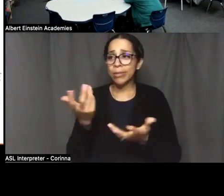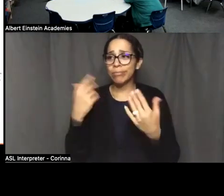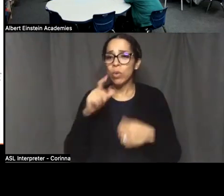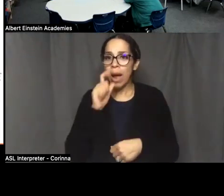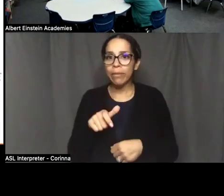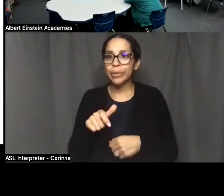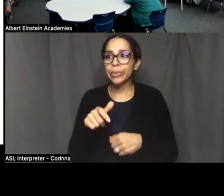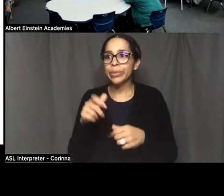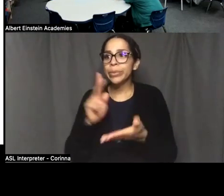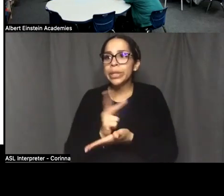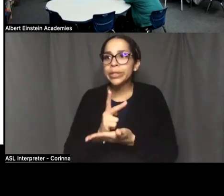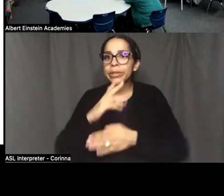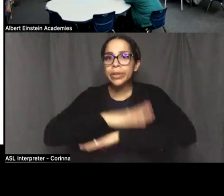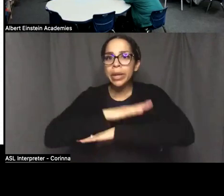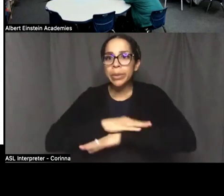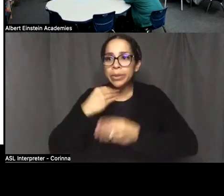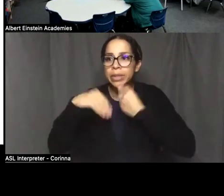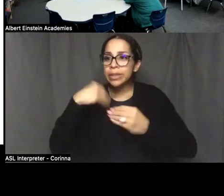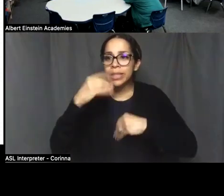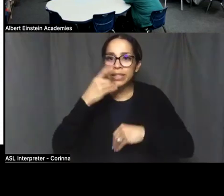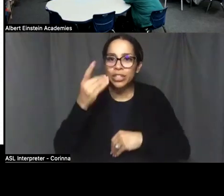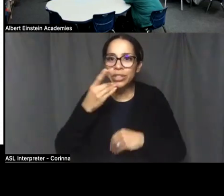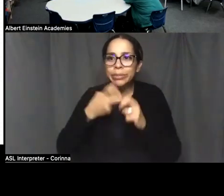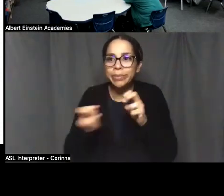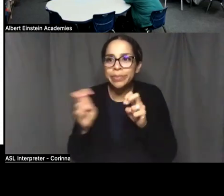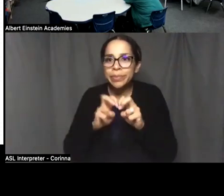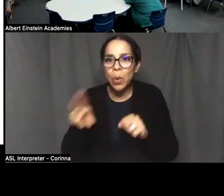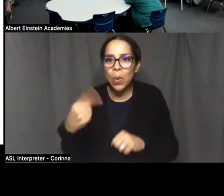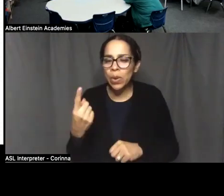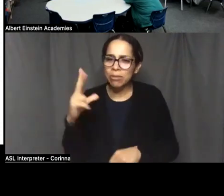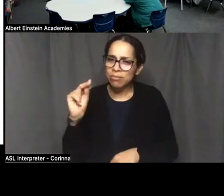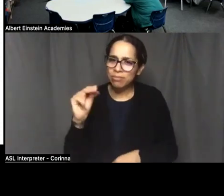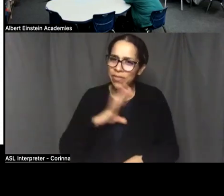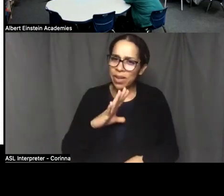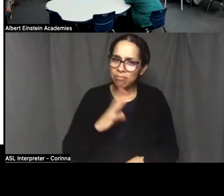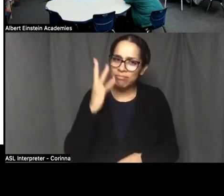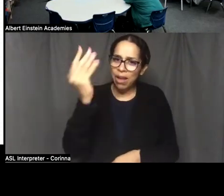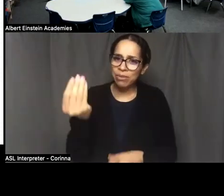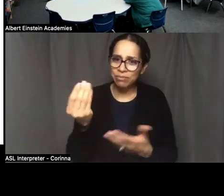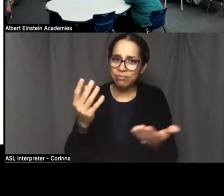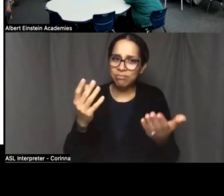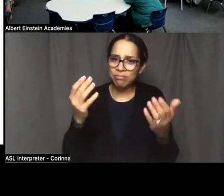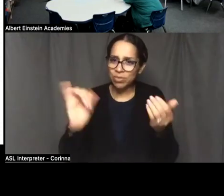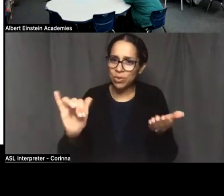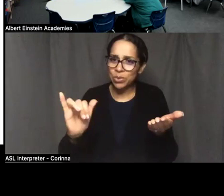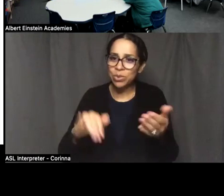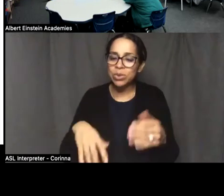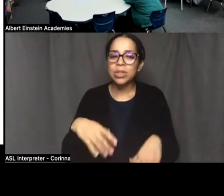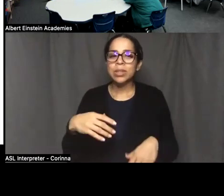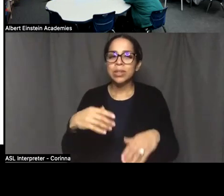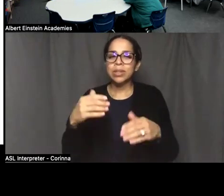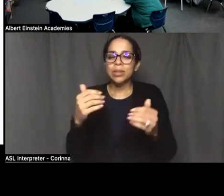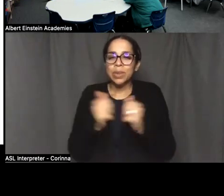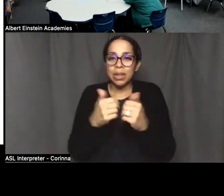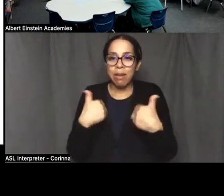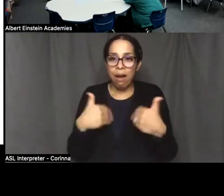whatever. You can say silly words like the thing that I like to do with the kids, the little ones especially, is we talk about syllables and we do